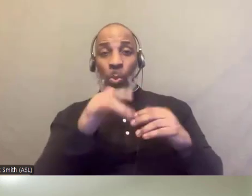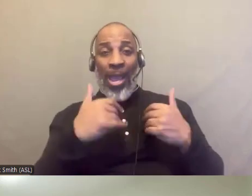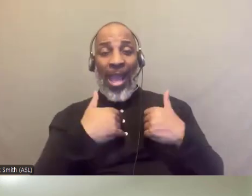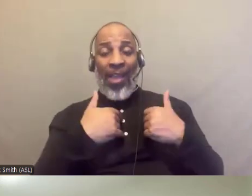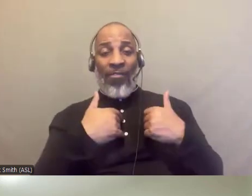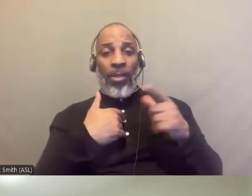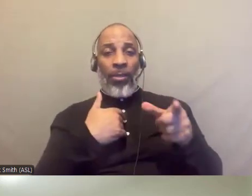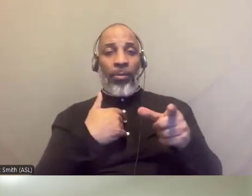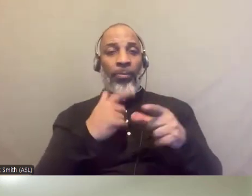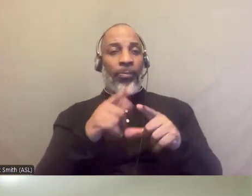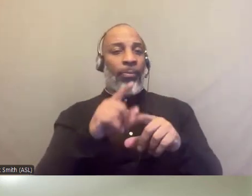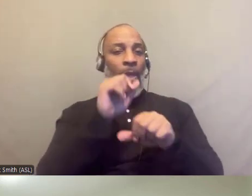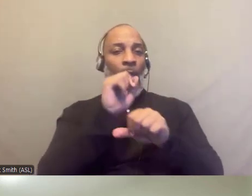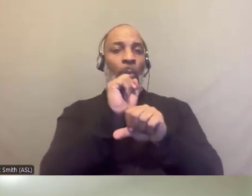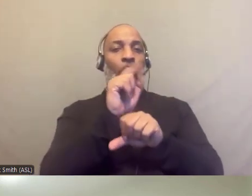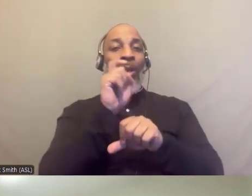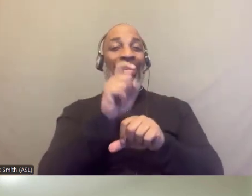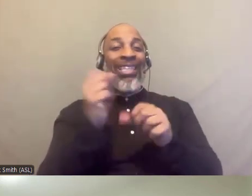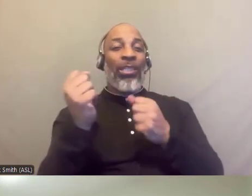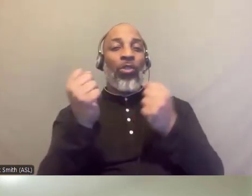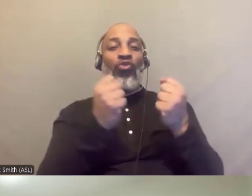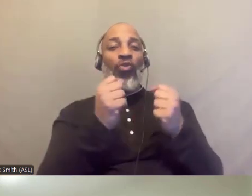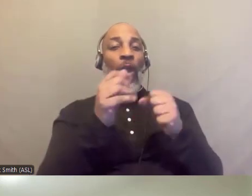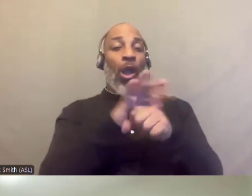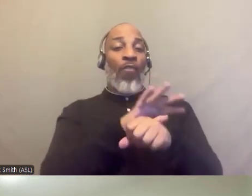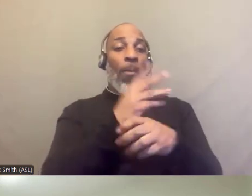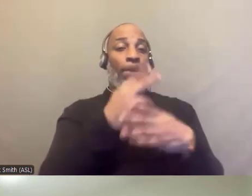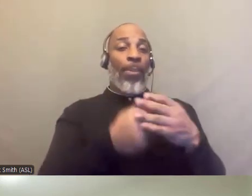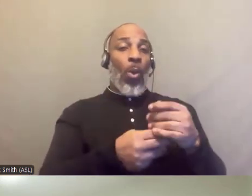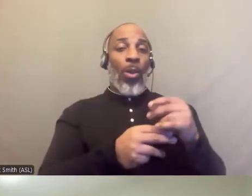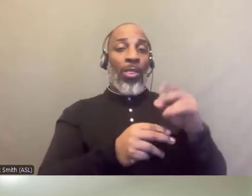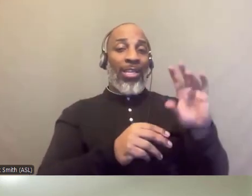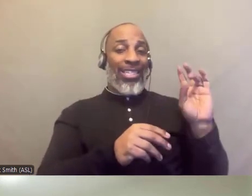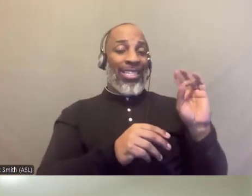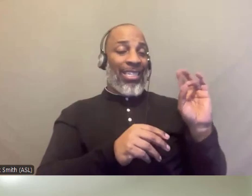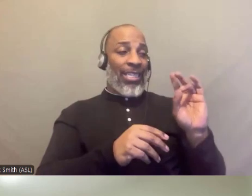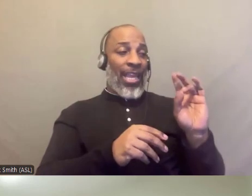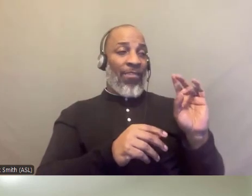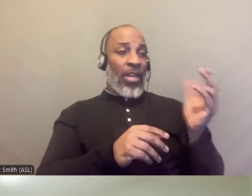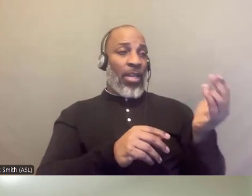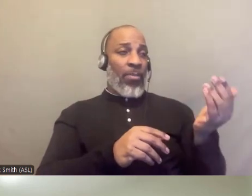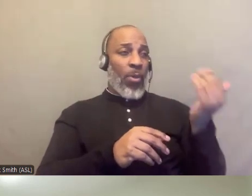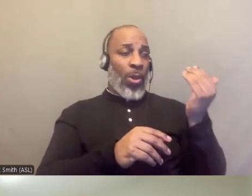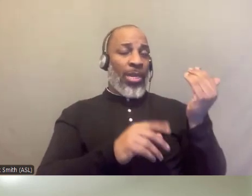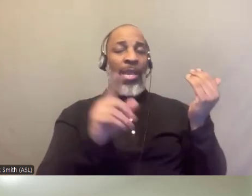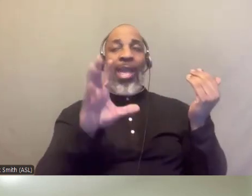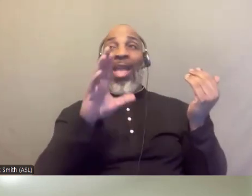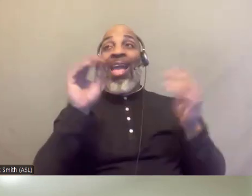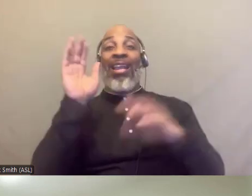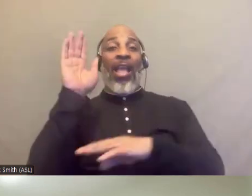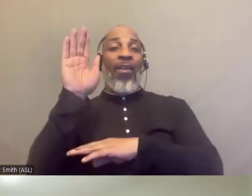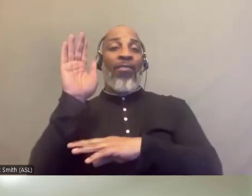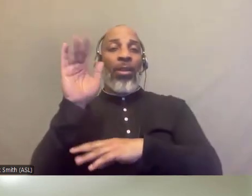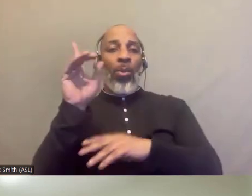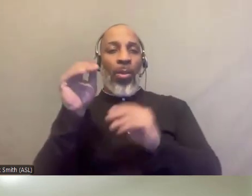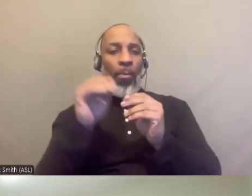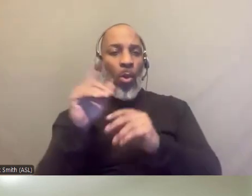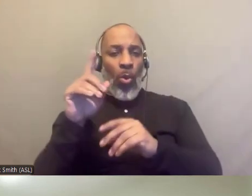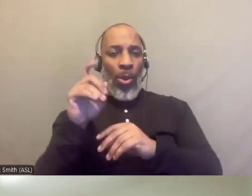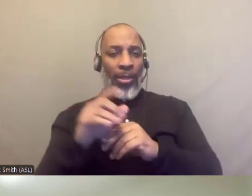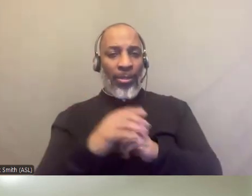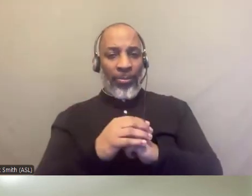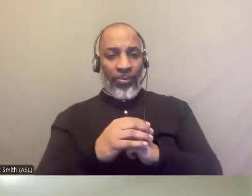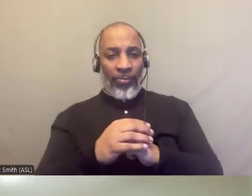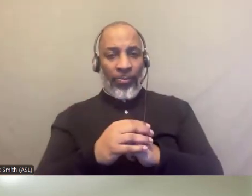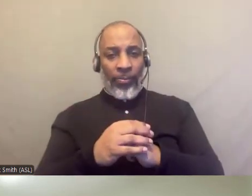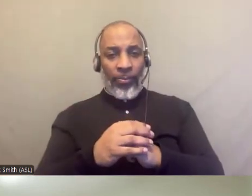which is an employer who needs someone to cover both the morning and the afternoon shift. But we've got one more question to kind of tease this out a